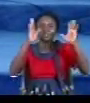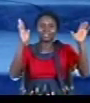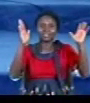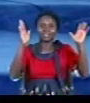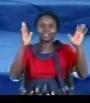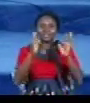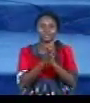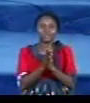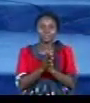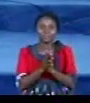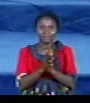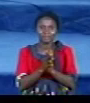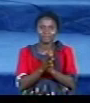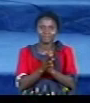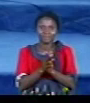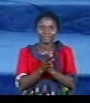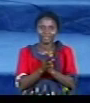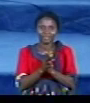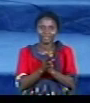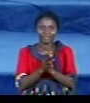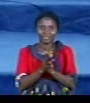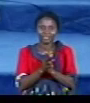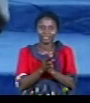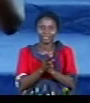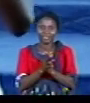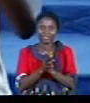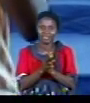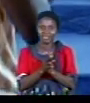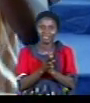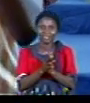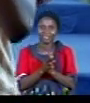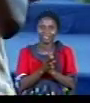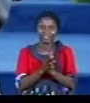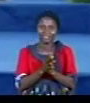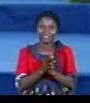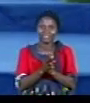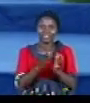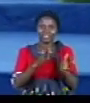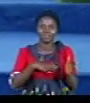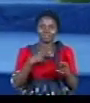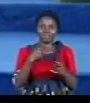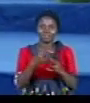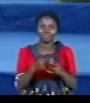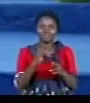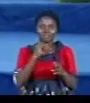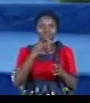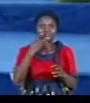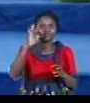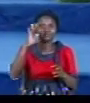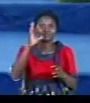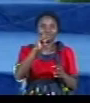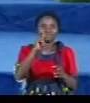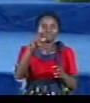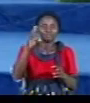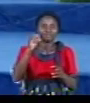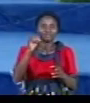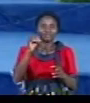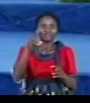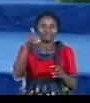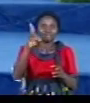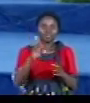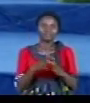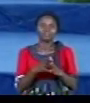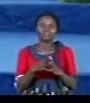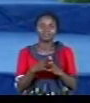Good day, mommies and daddy, and my distinguished listeners. My name is Favor. I'm from Otueke campus.